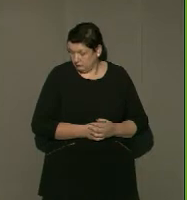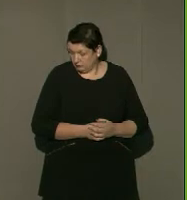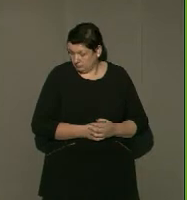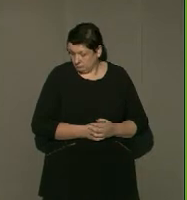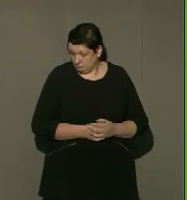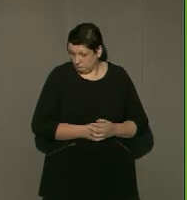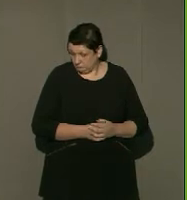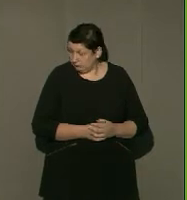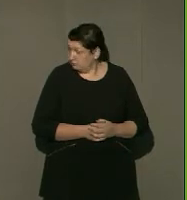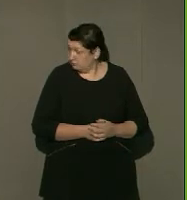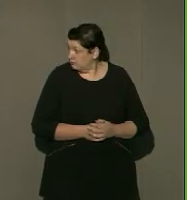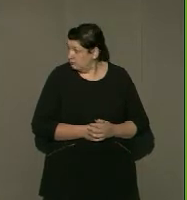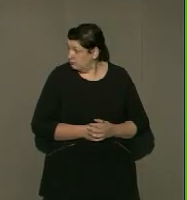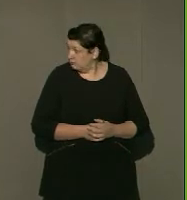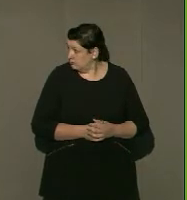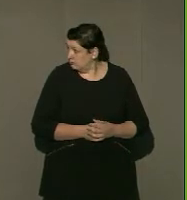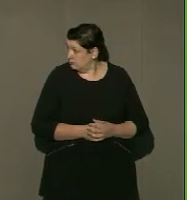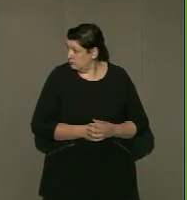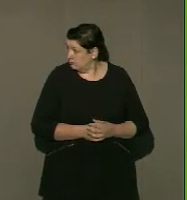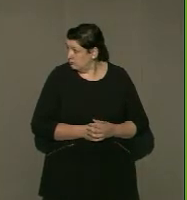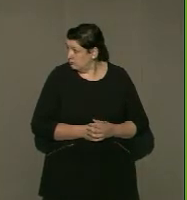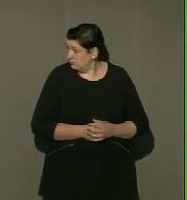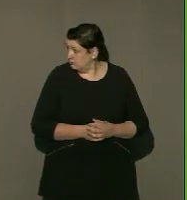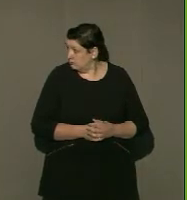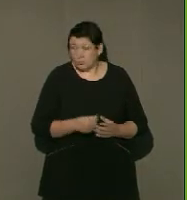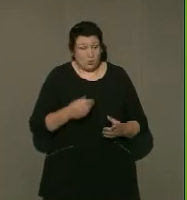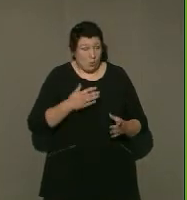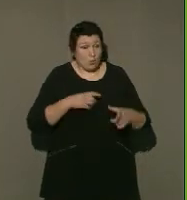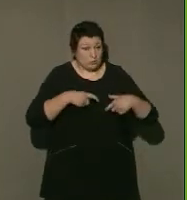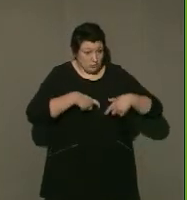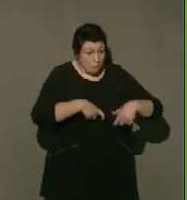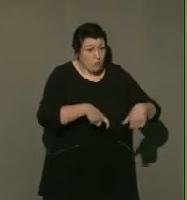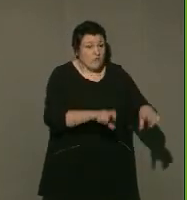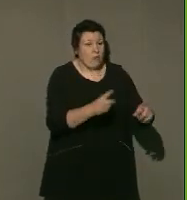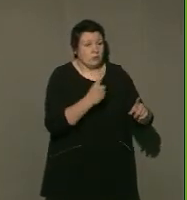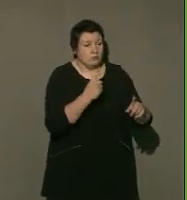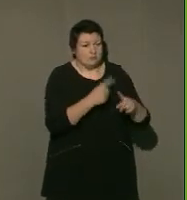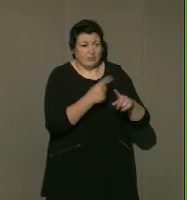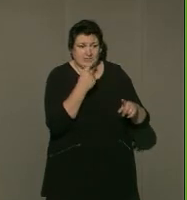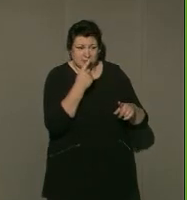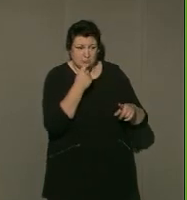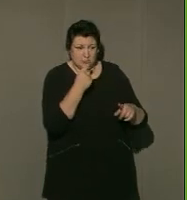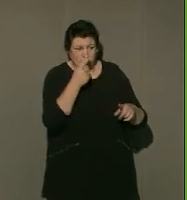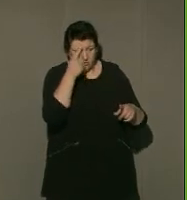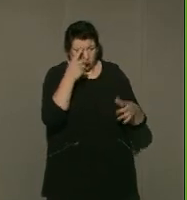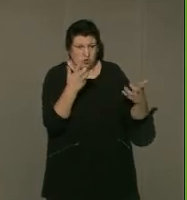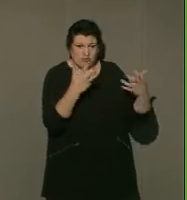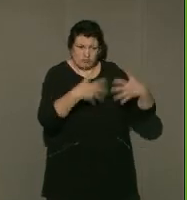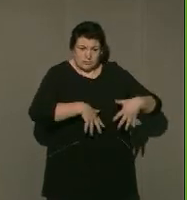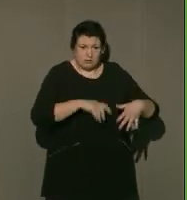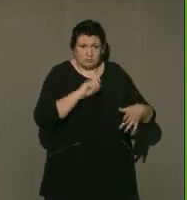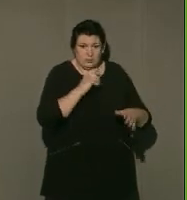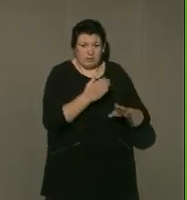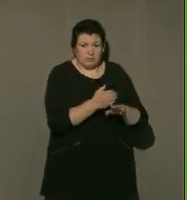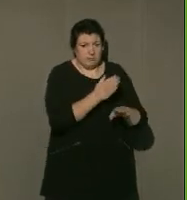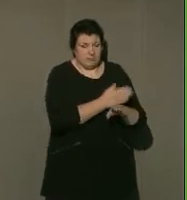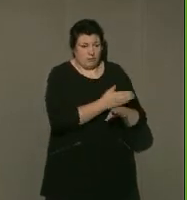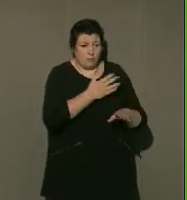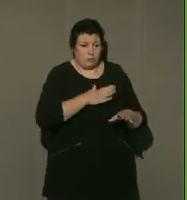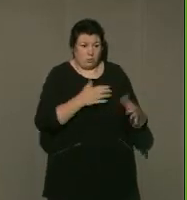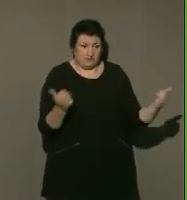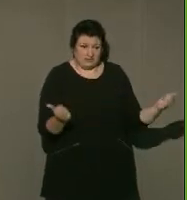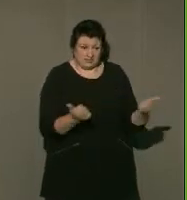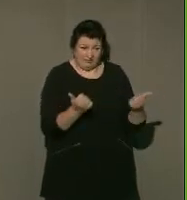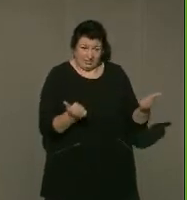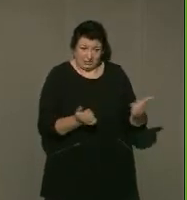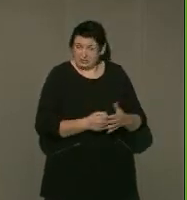Martin, another question for you. I'd like to move this on as fast as possible. I don't think we'll have the results from the ballot before we would actually like to